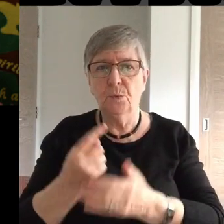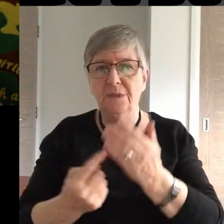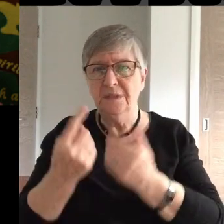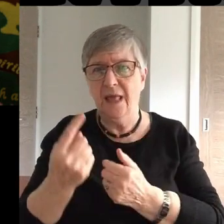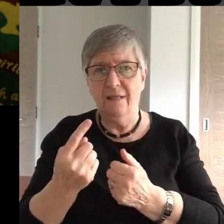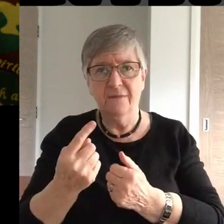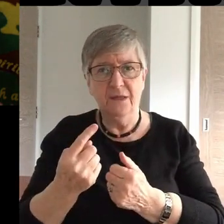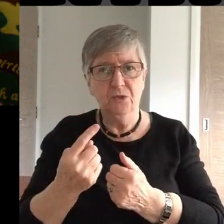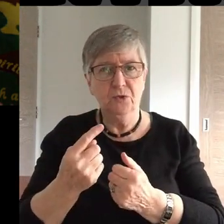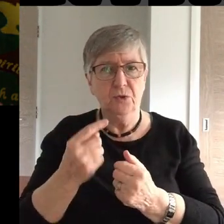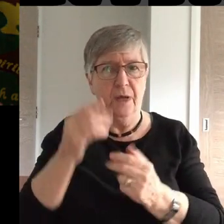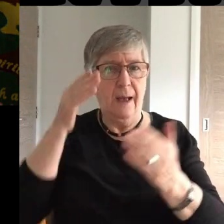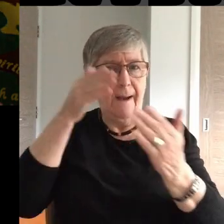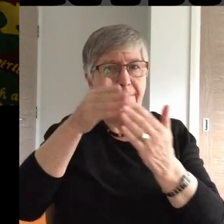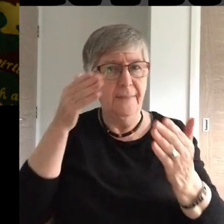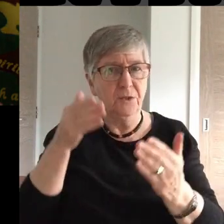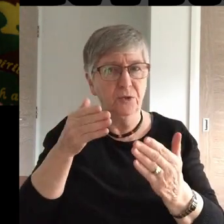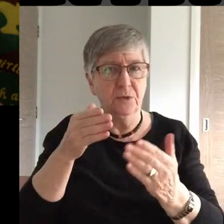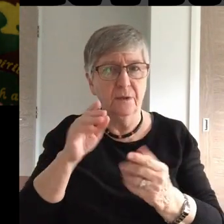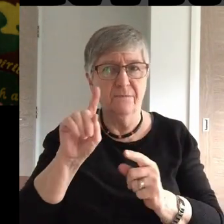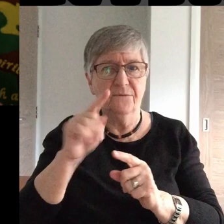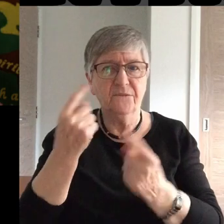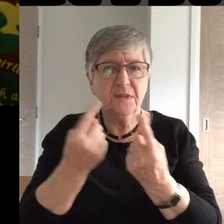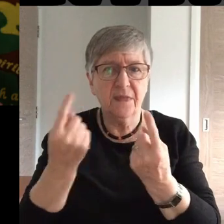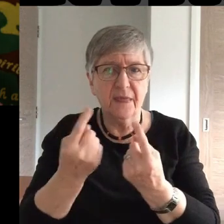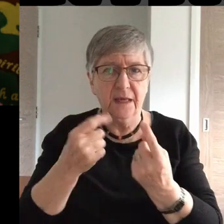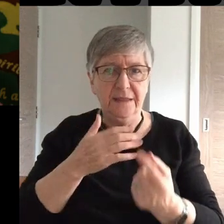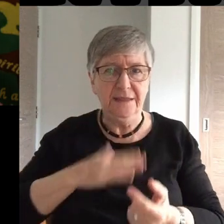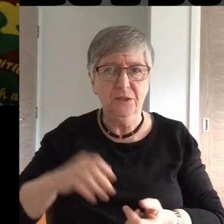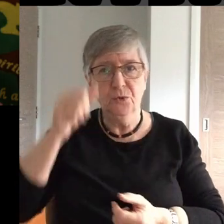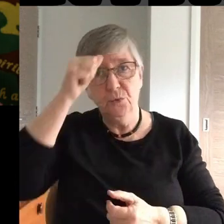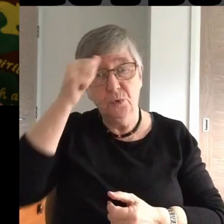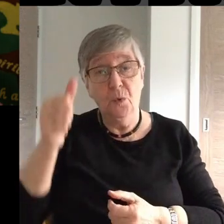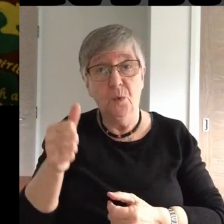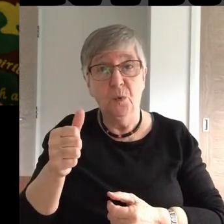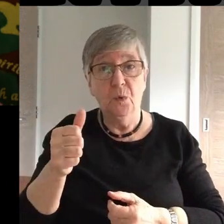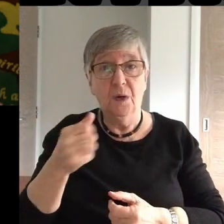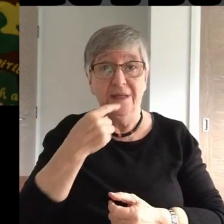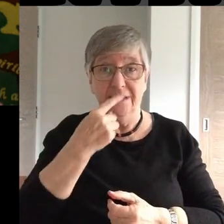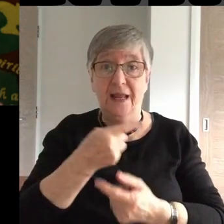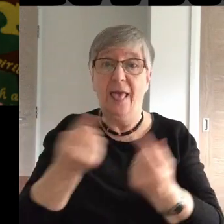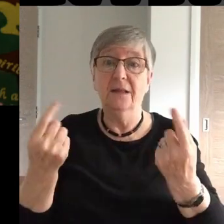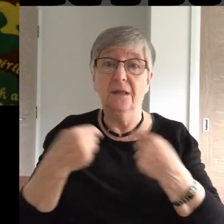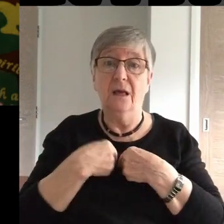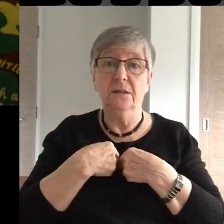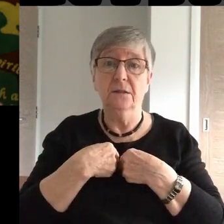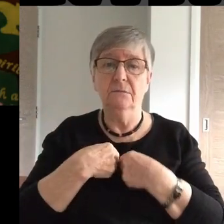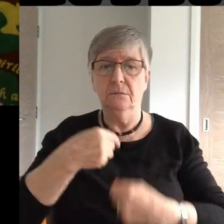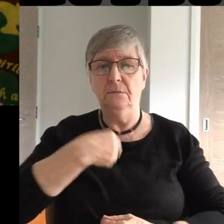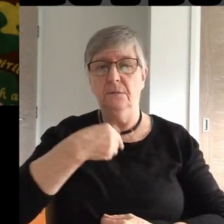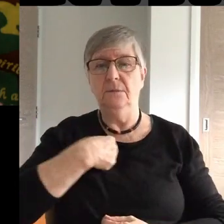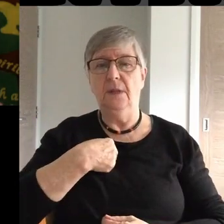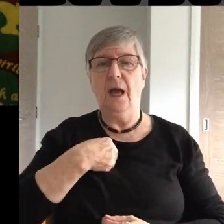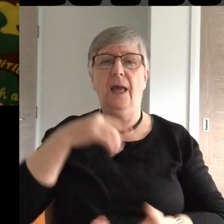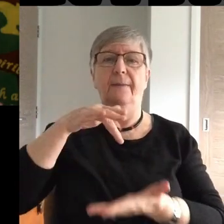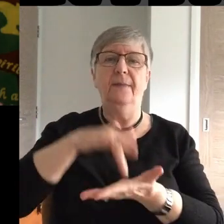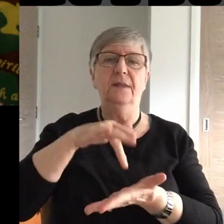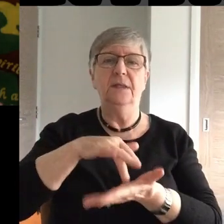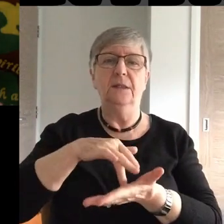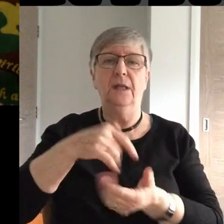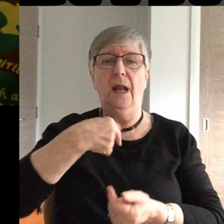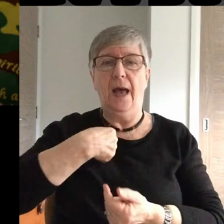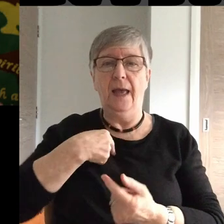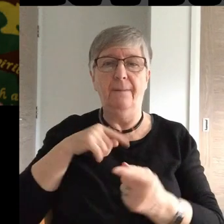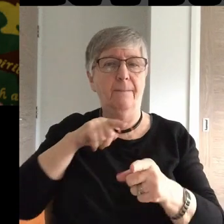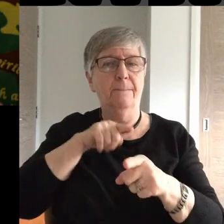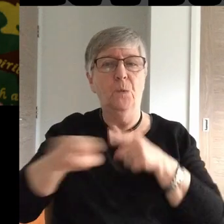So selfish ambition, the first thing we need to know about selfish ambition is that it tells us, in fact, that we are the center of